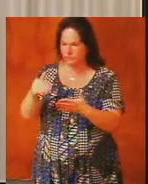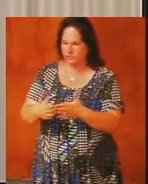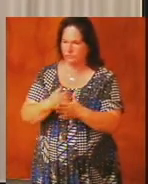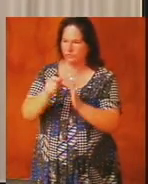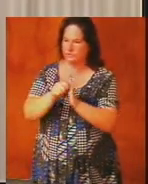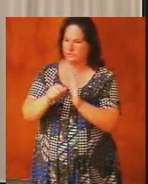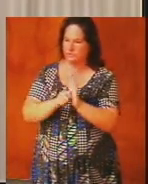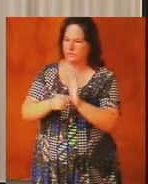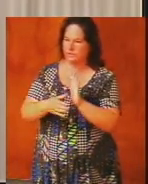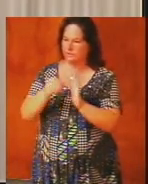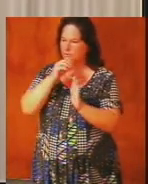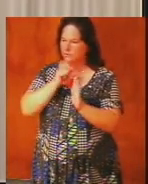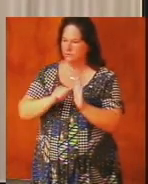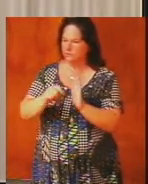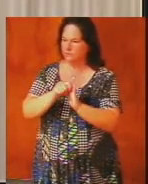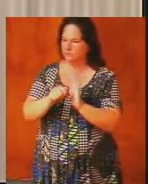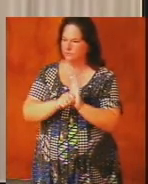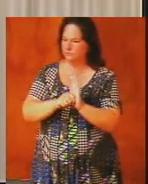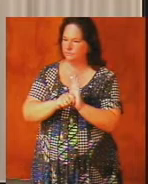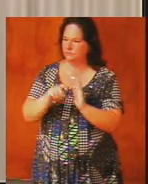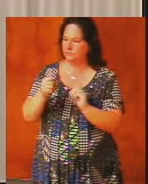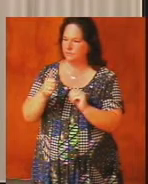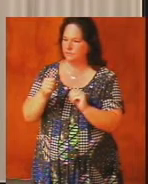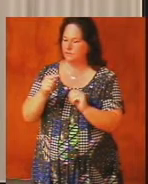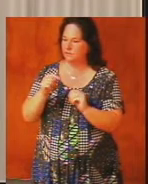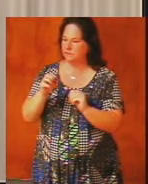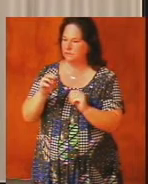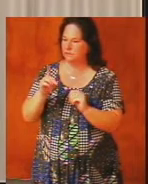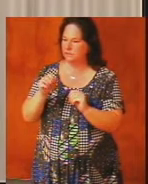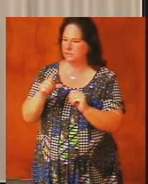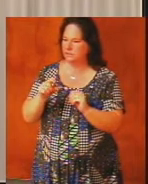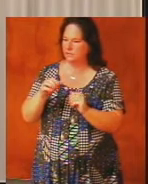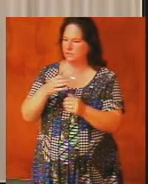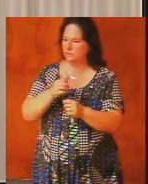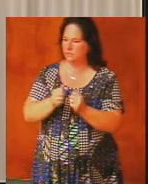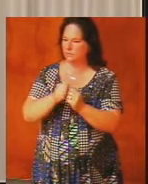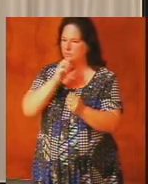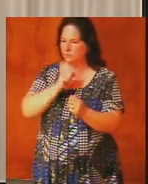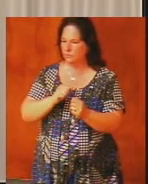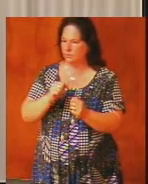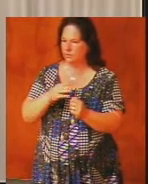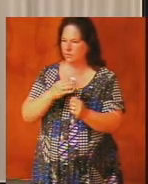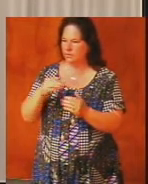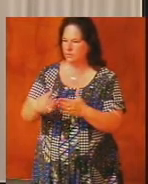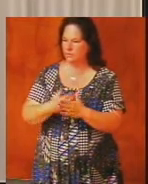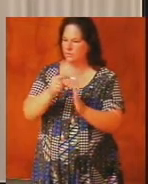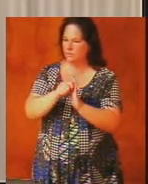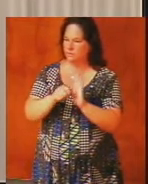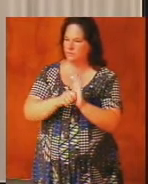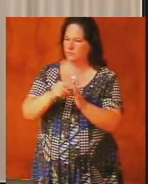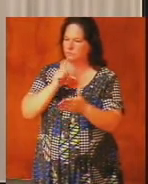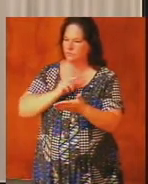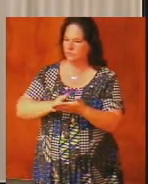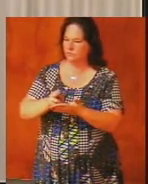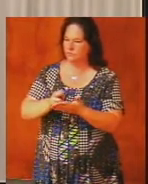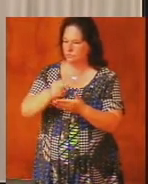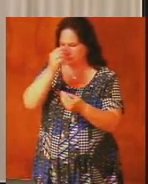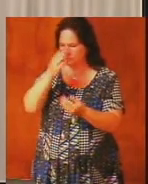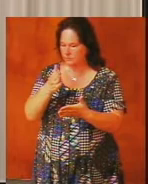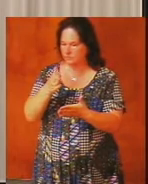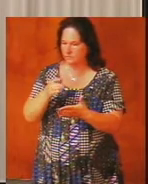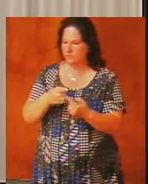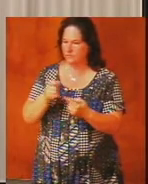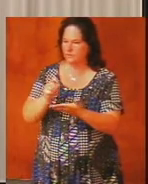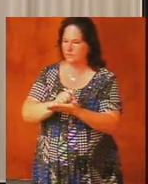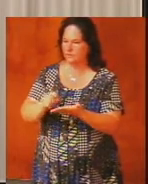on the New Testament. The Tyndale set on the Old Testament and the New Testament. The Truth Commentaries published by Brethren.